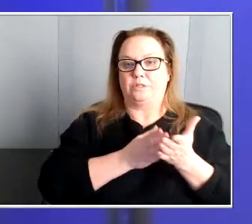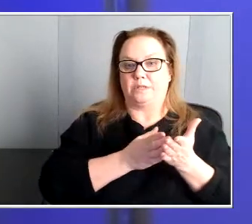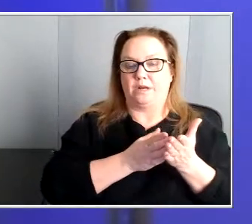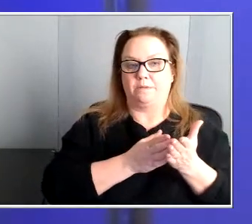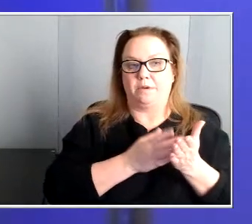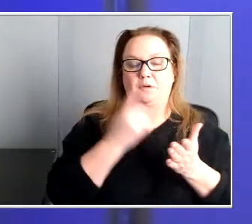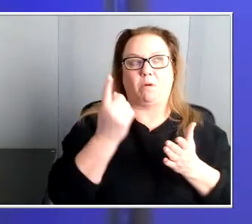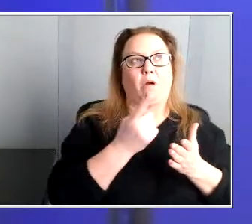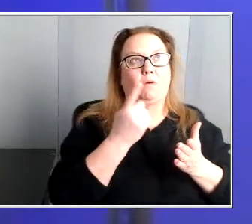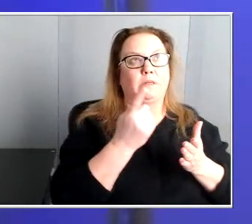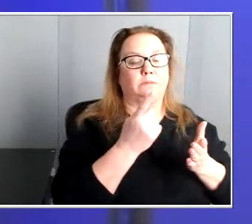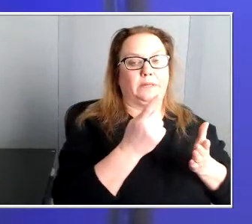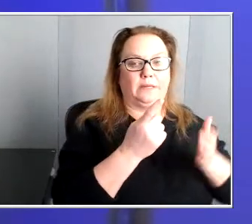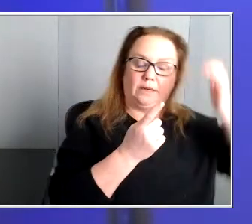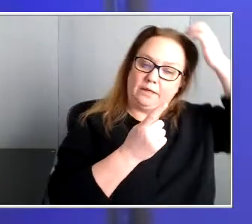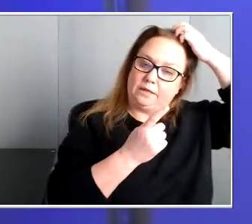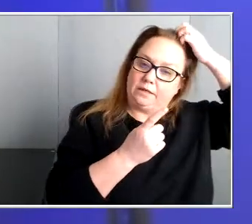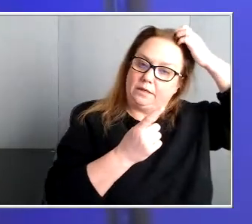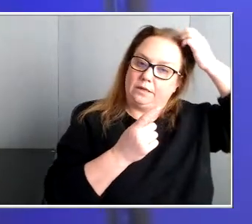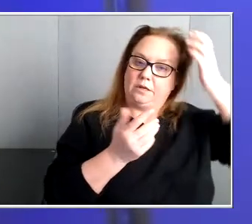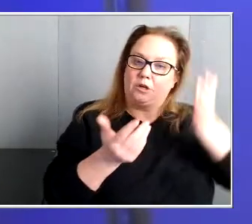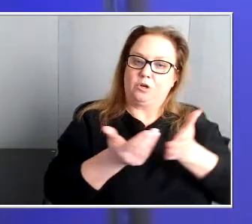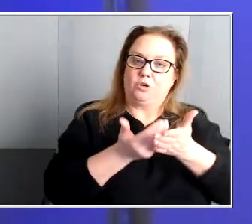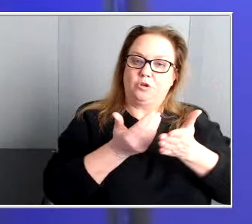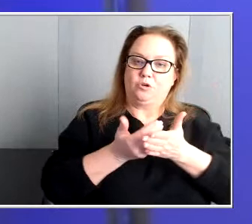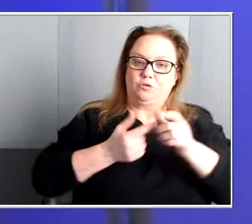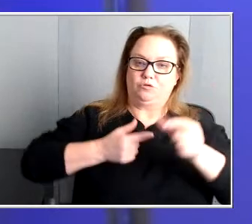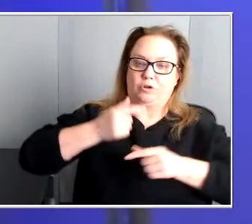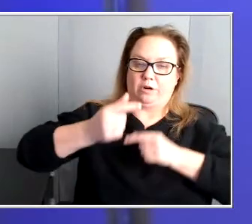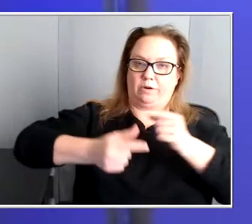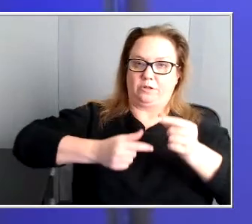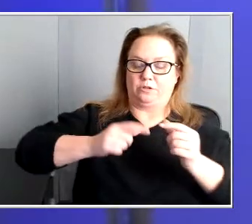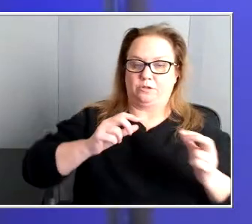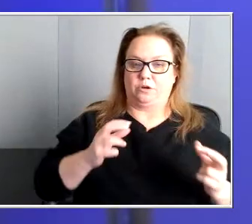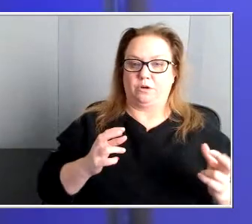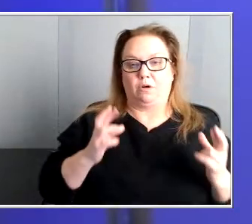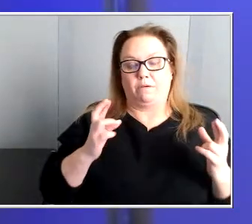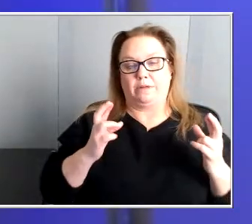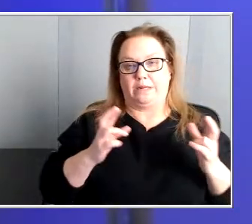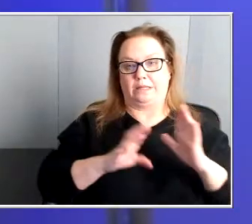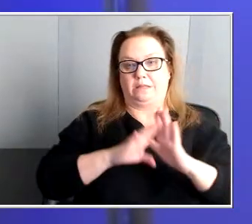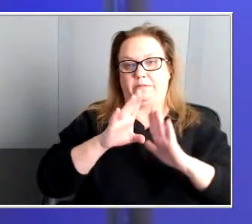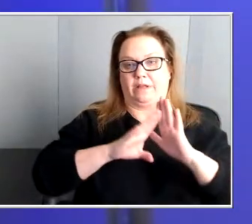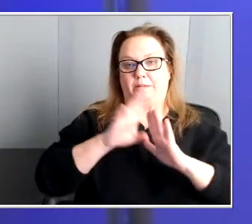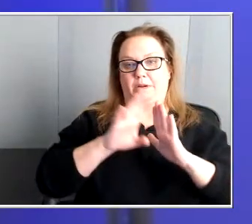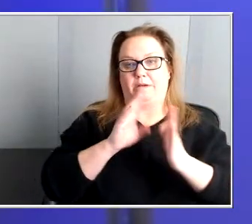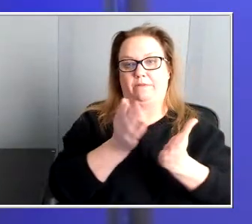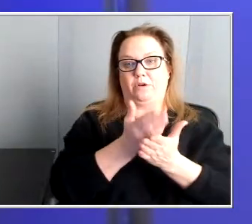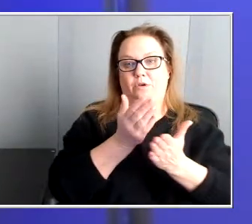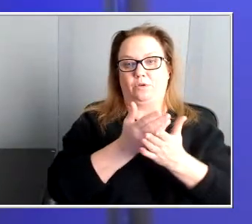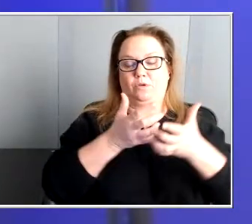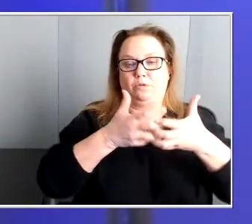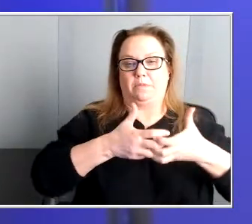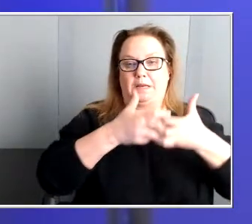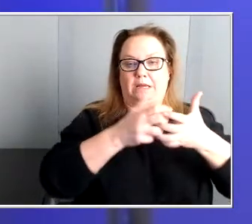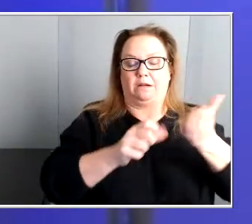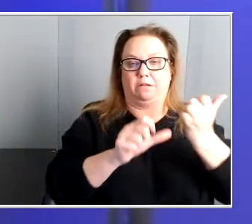always be new iterations in terms of we hope actually in the development of new mechanical assist